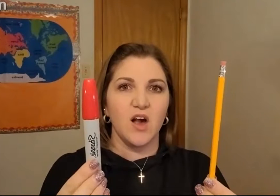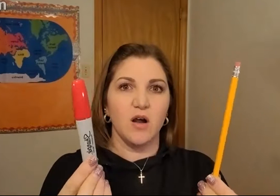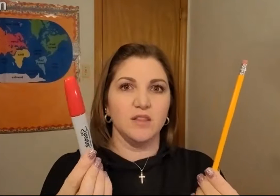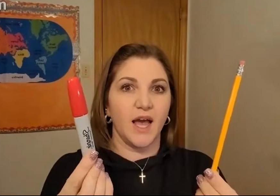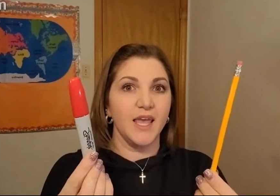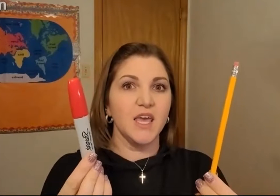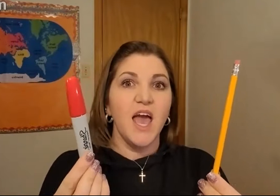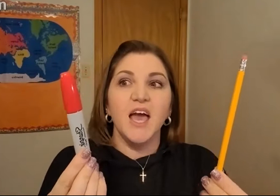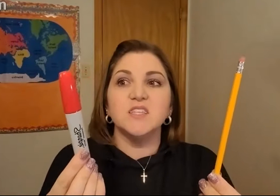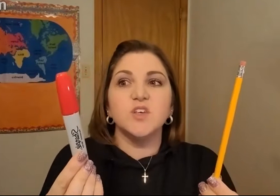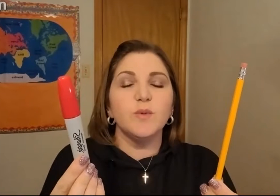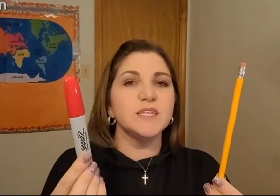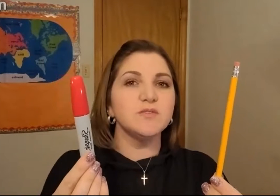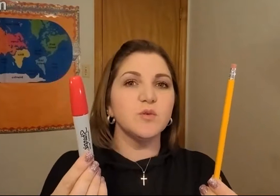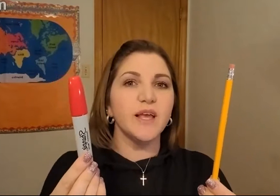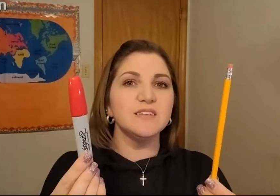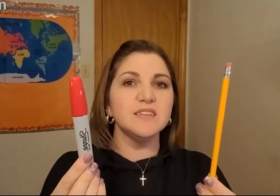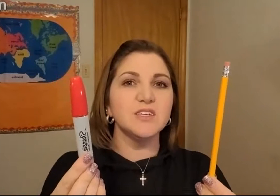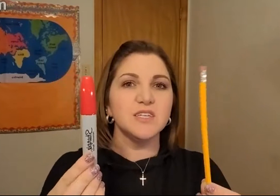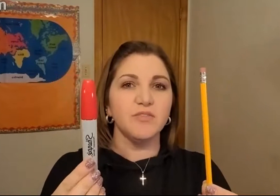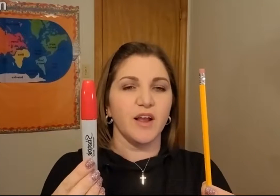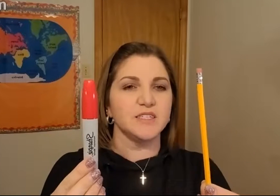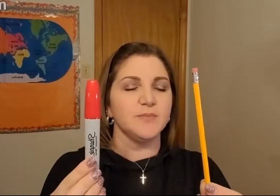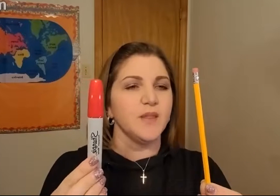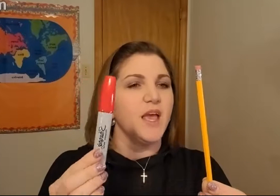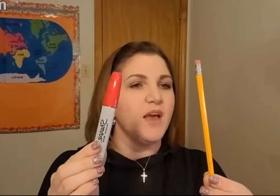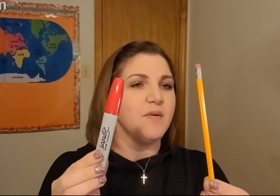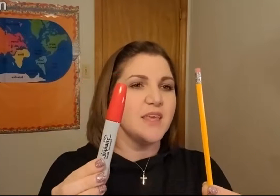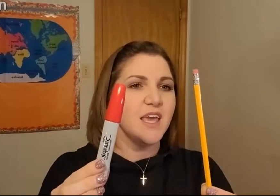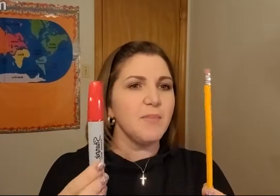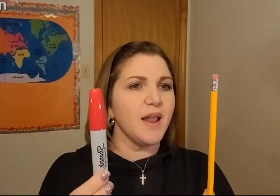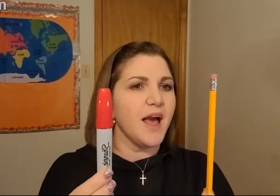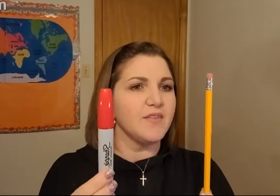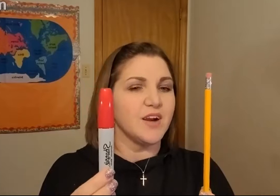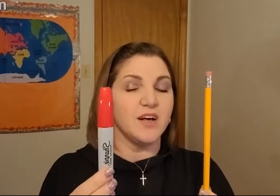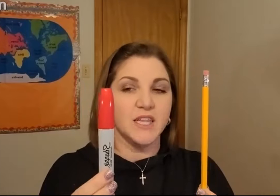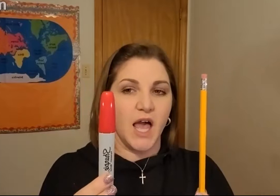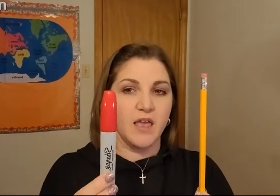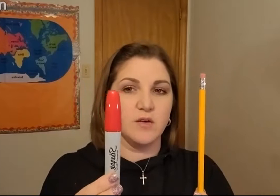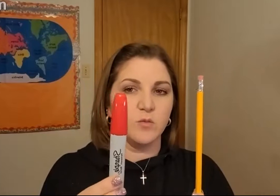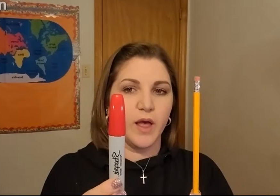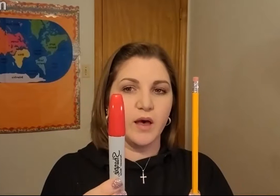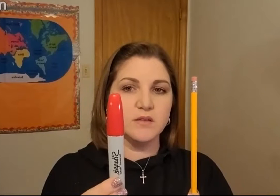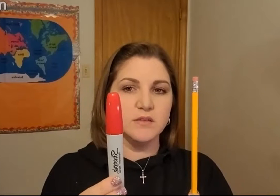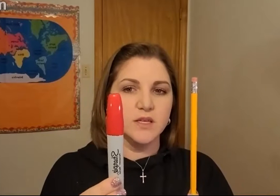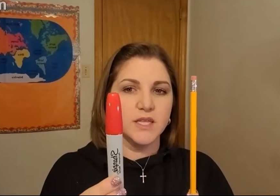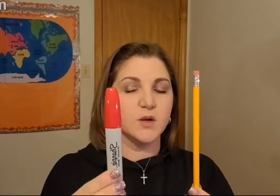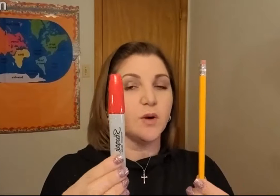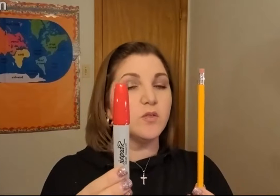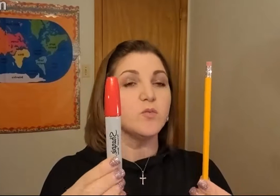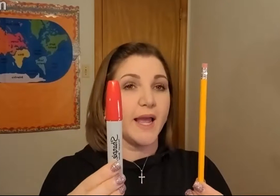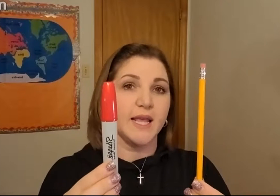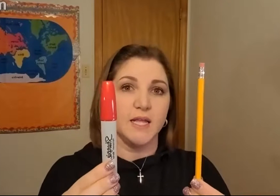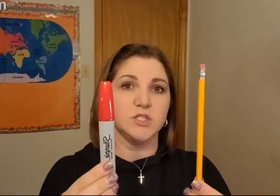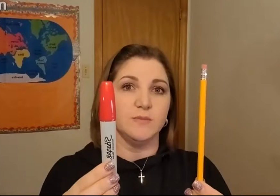that they are alike and so many different ways that they're different. If I'm thinking about how they're alike, well, they're